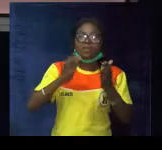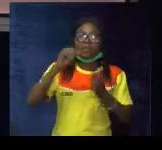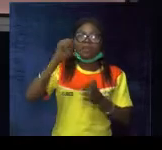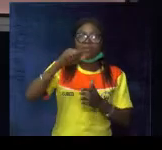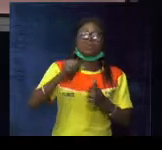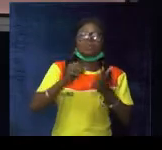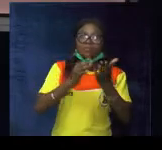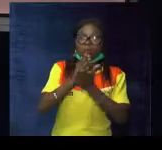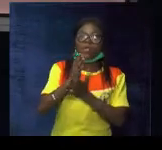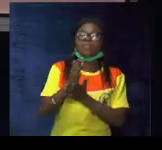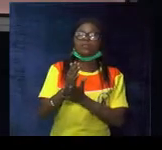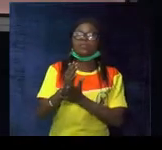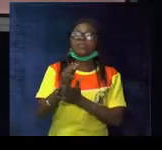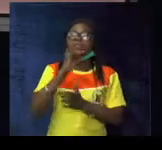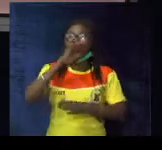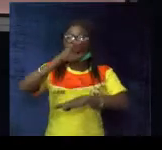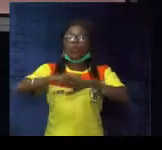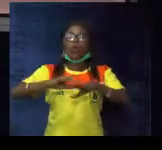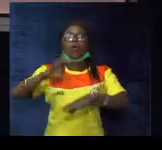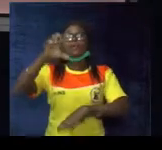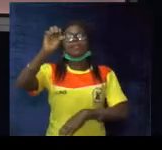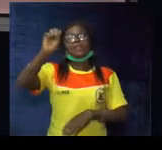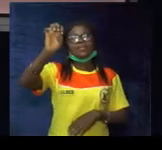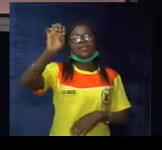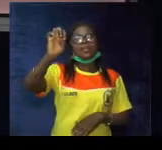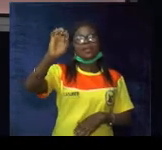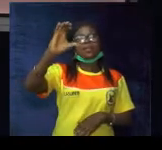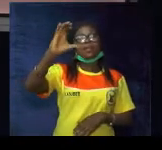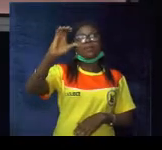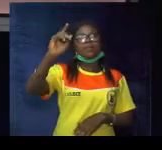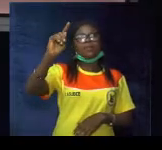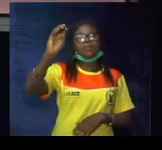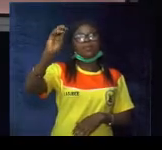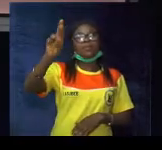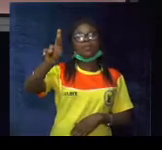an angle, okay? So it is a sector.